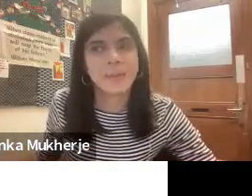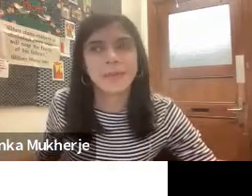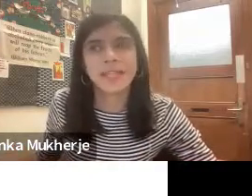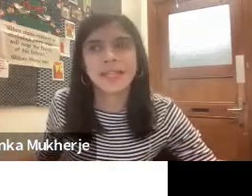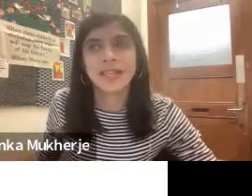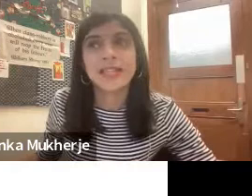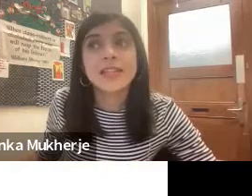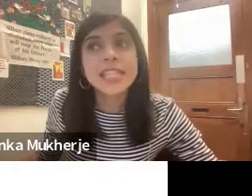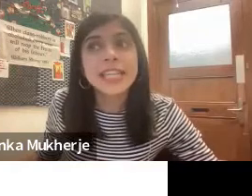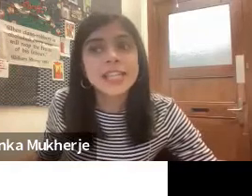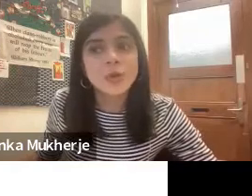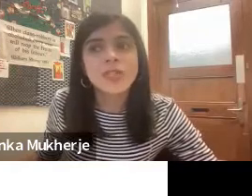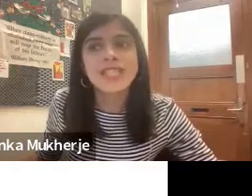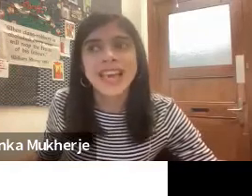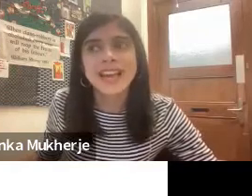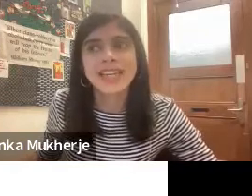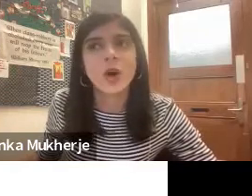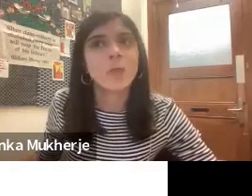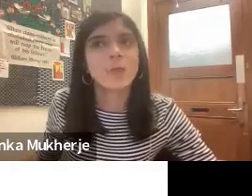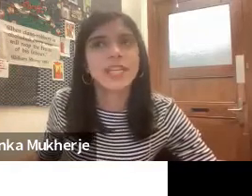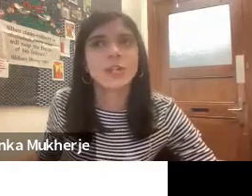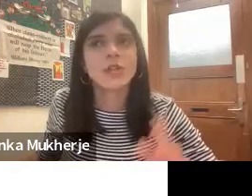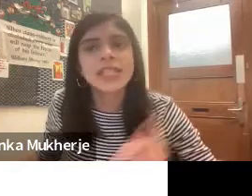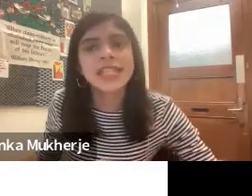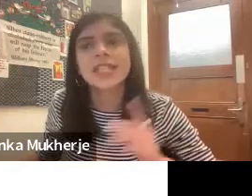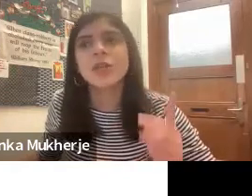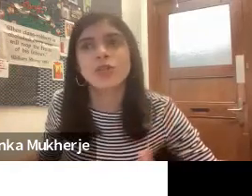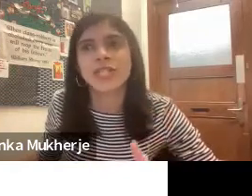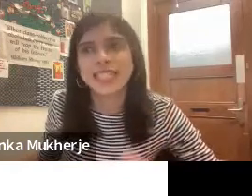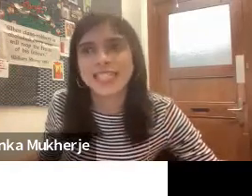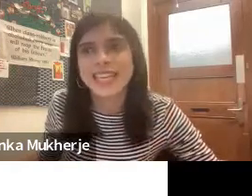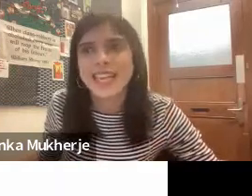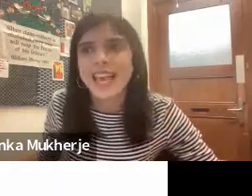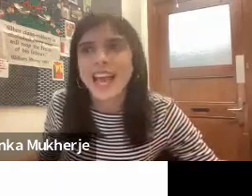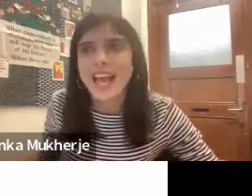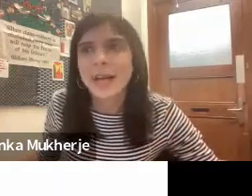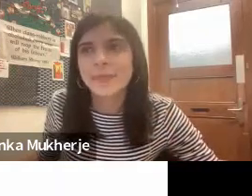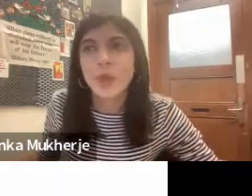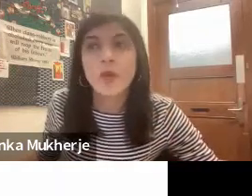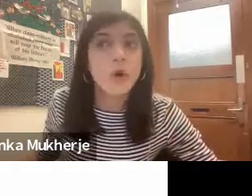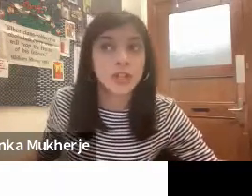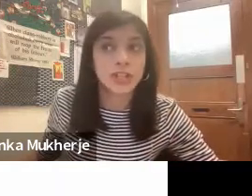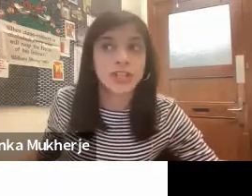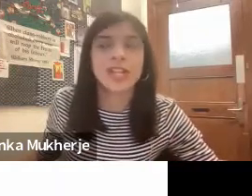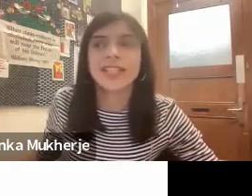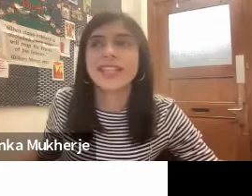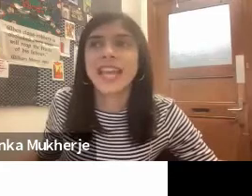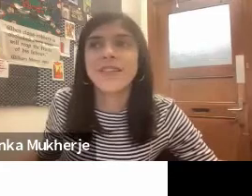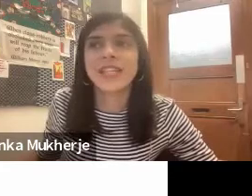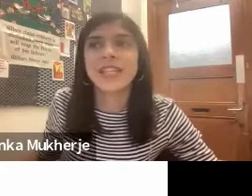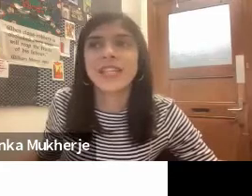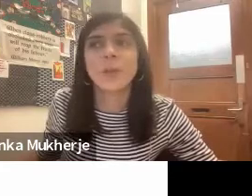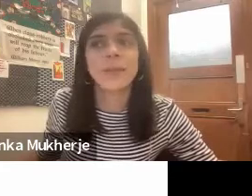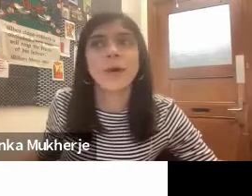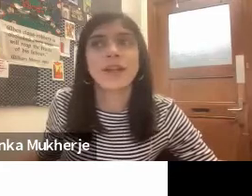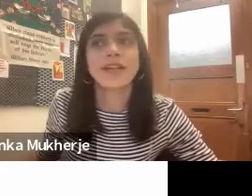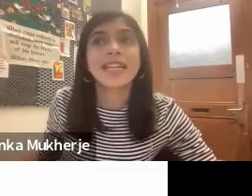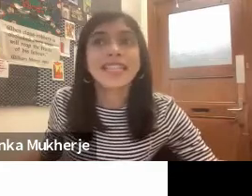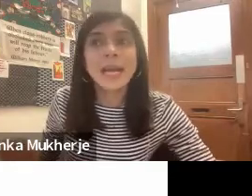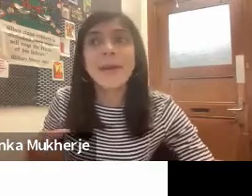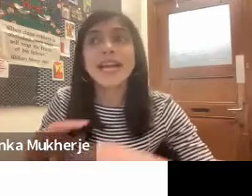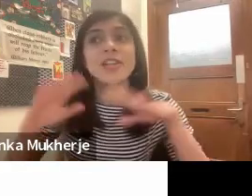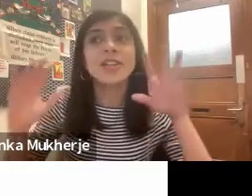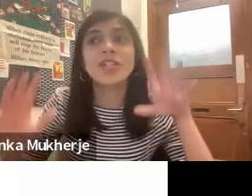VIP members. The retail stores in the area operated on seasonal routines of auctions rather than the everyday shopping